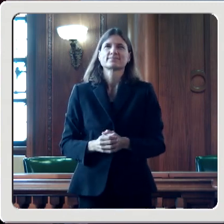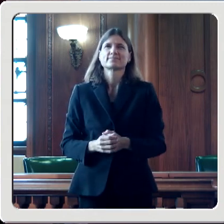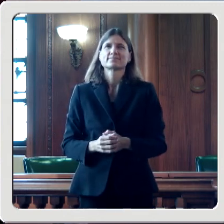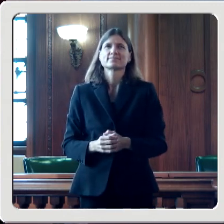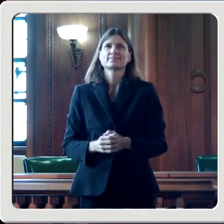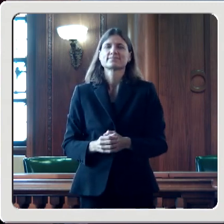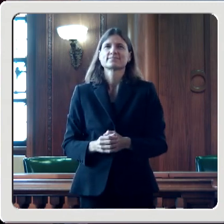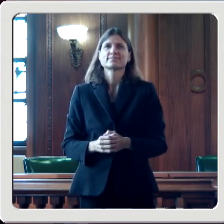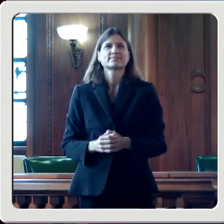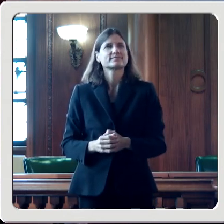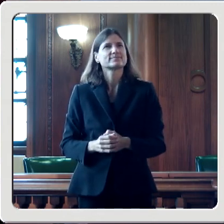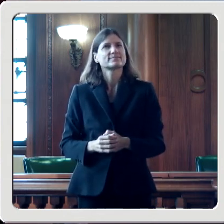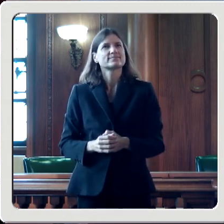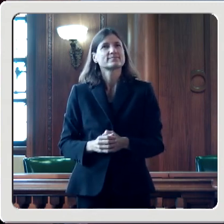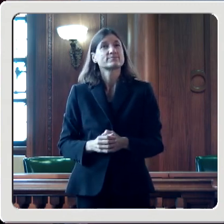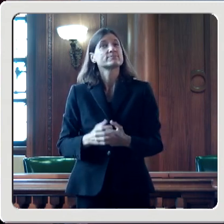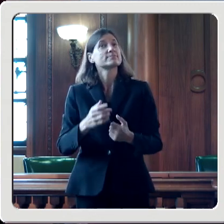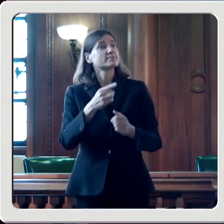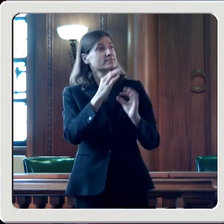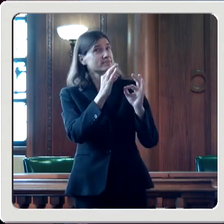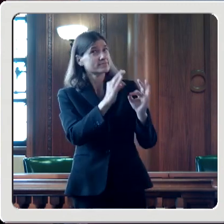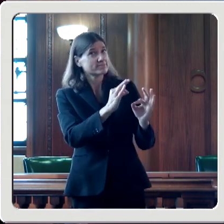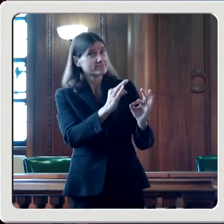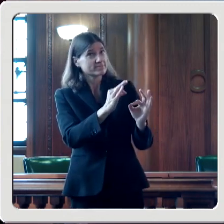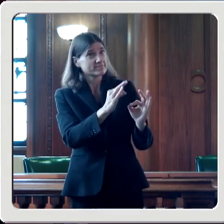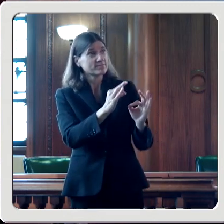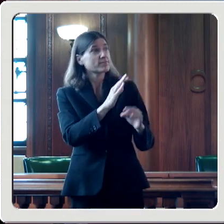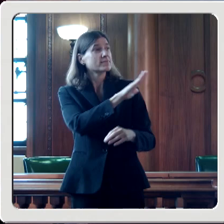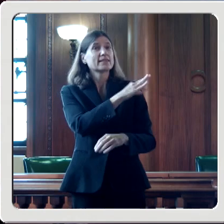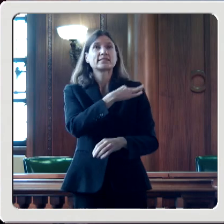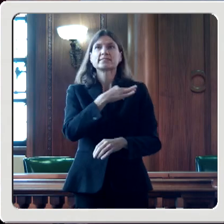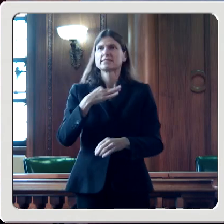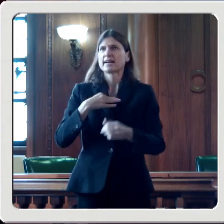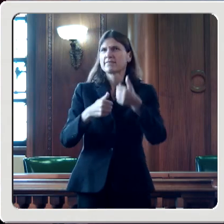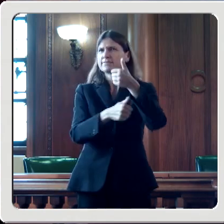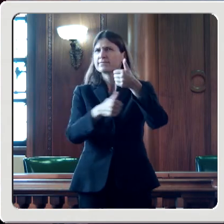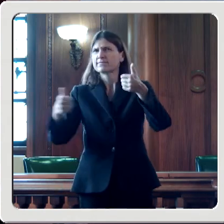my cabinet head's update. So